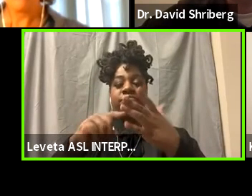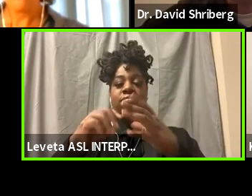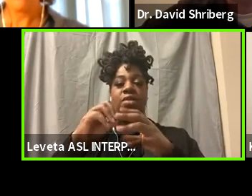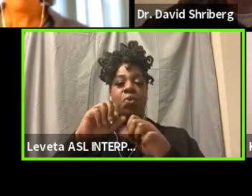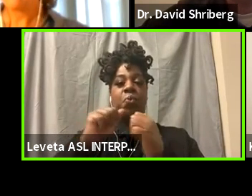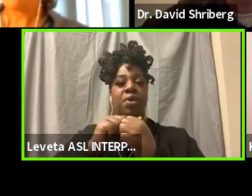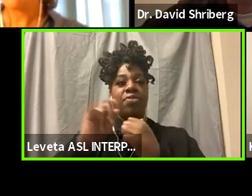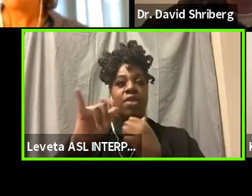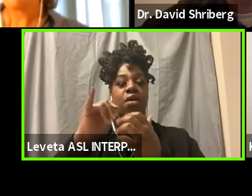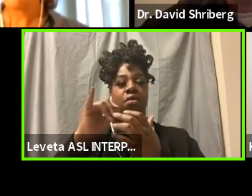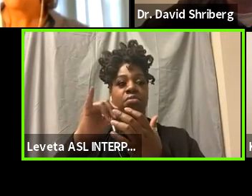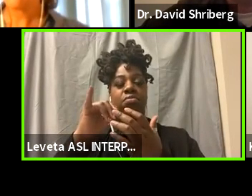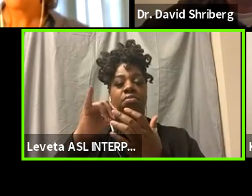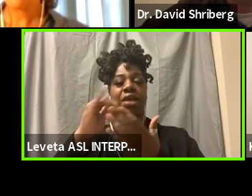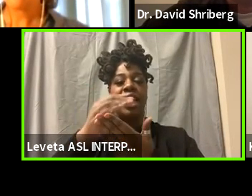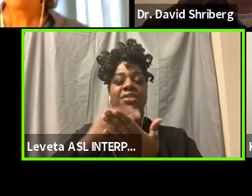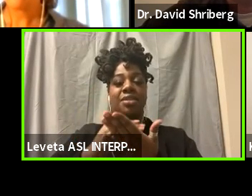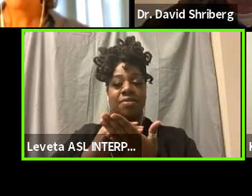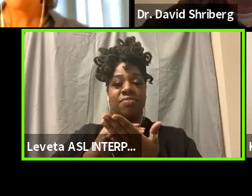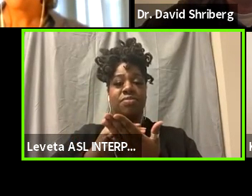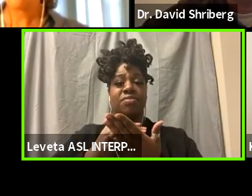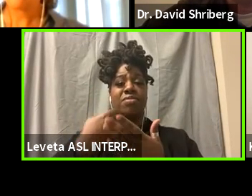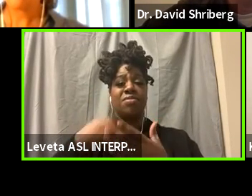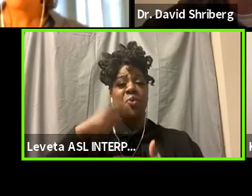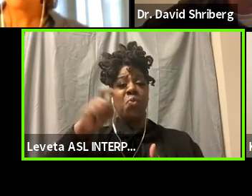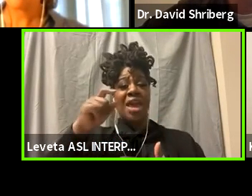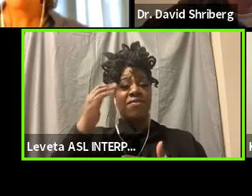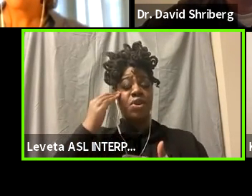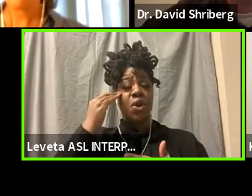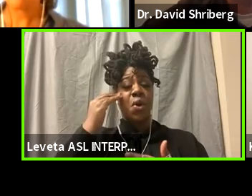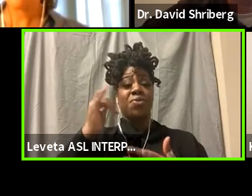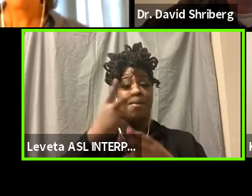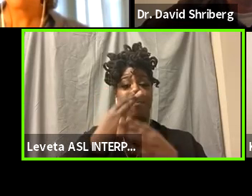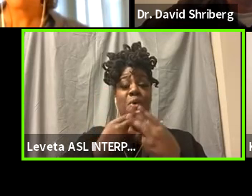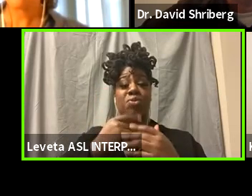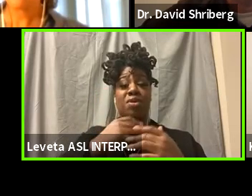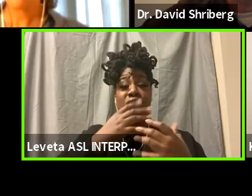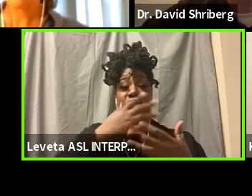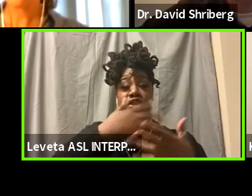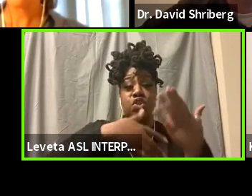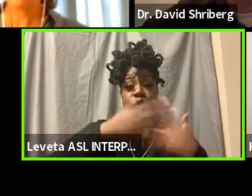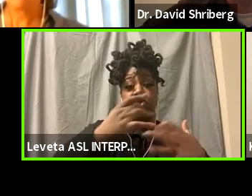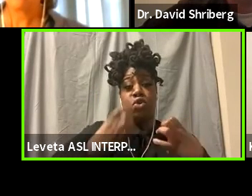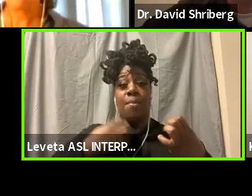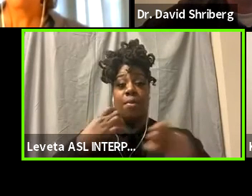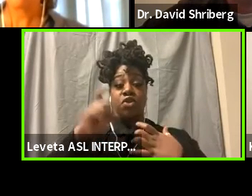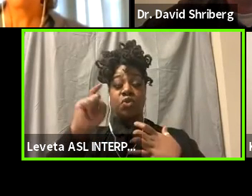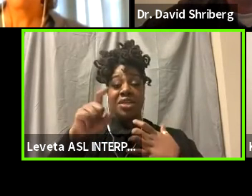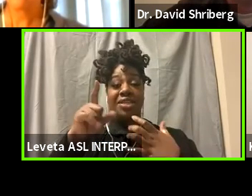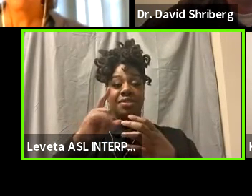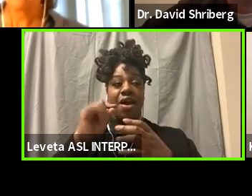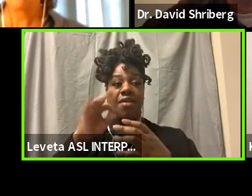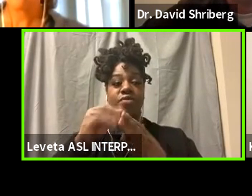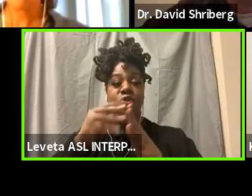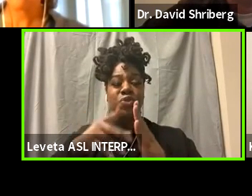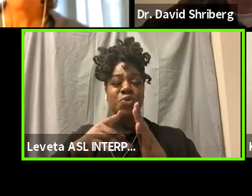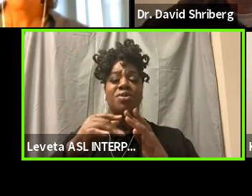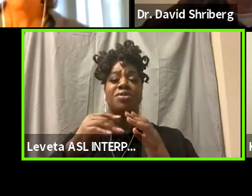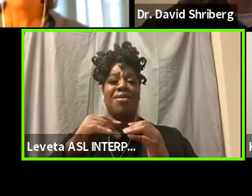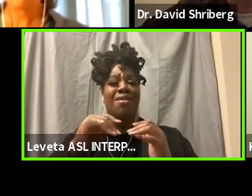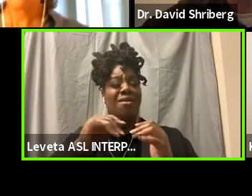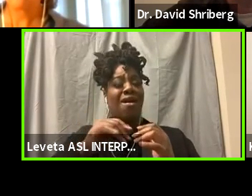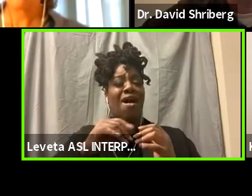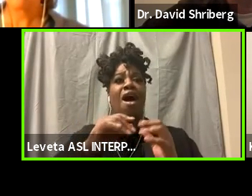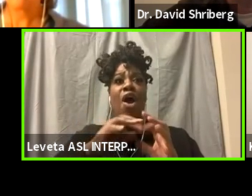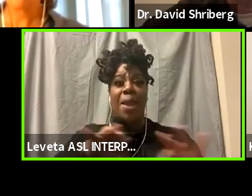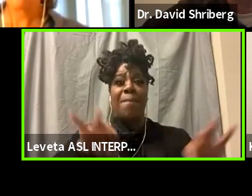we have to know that both the social emotional needs of our kids are equally important to the academic needs. Because when you have a child who goes